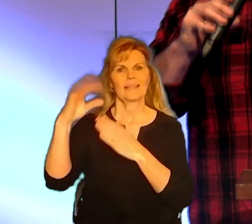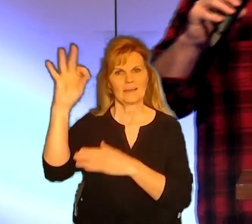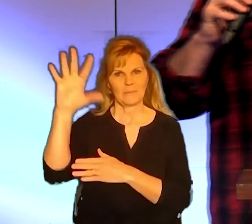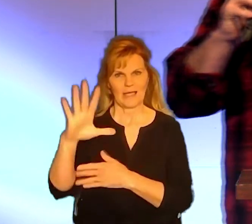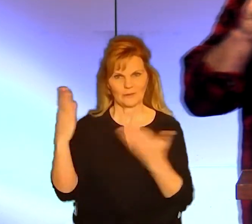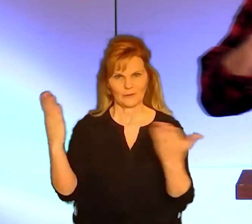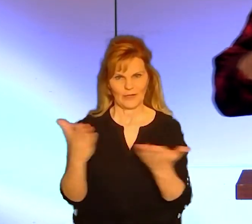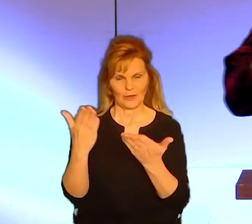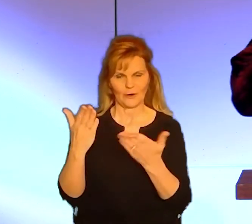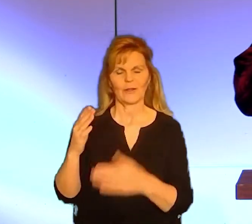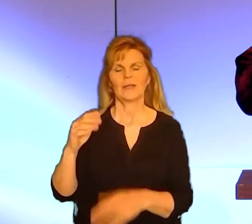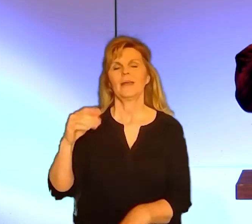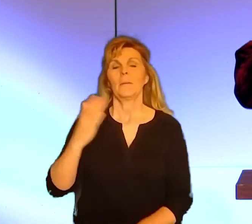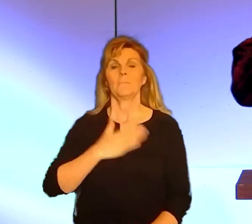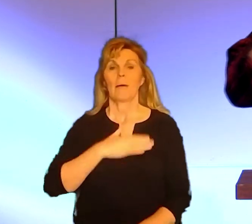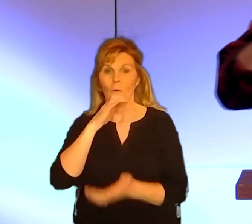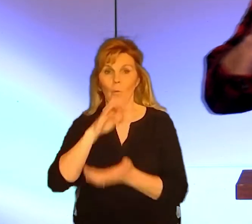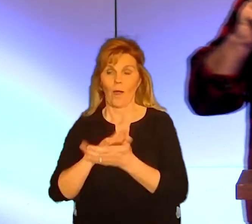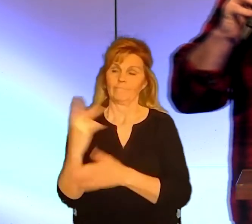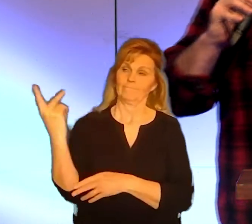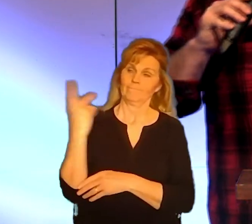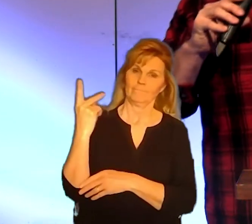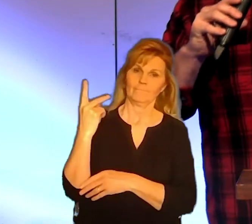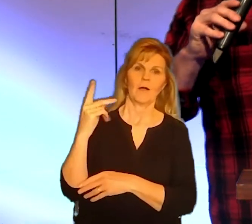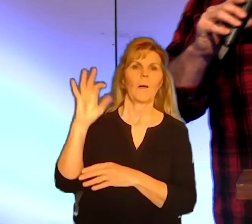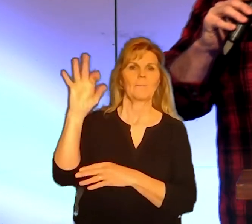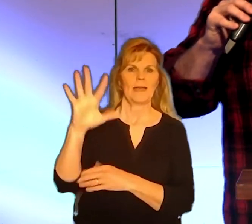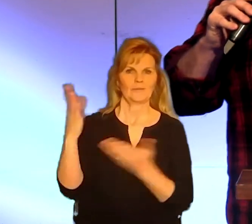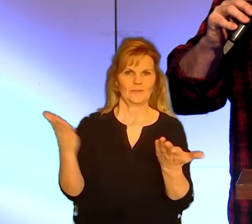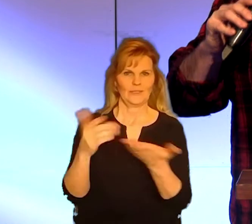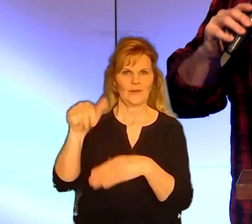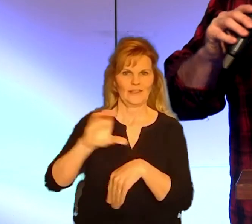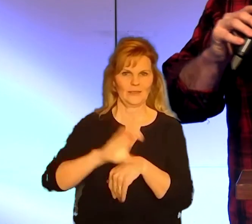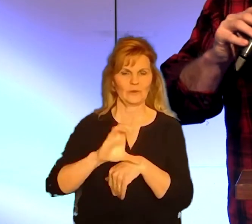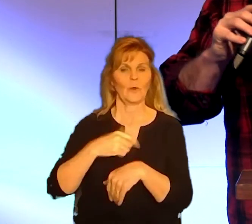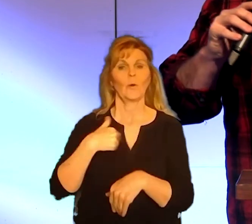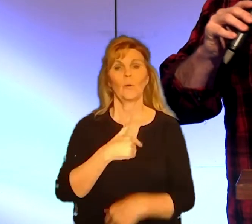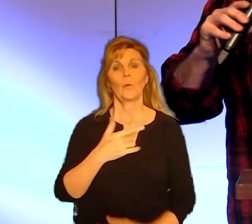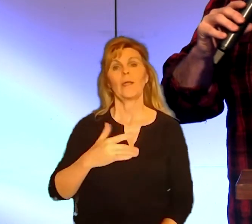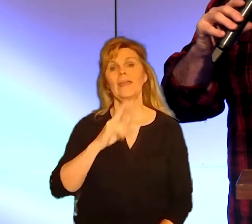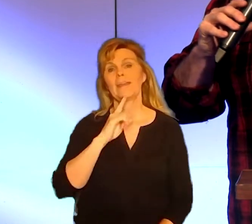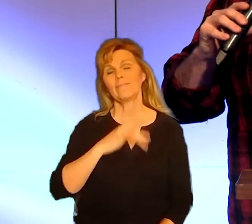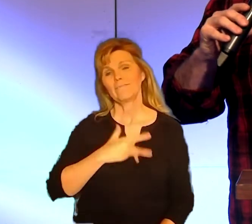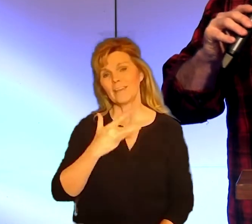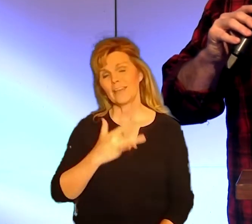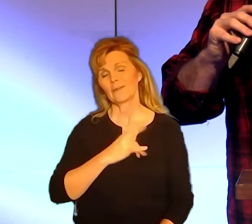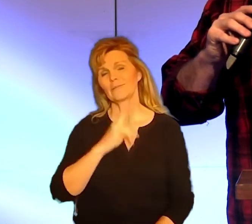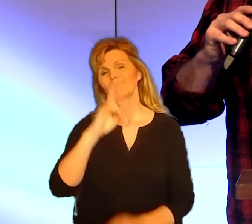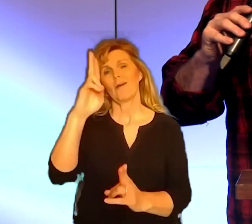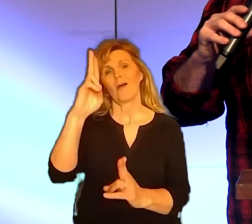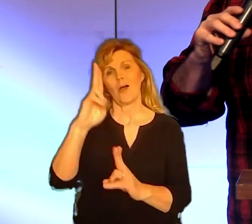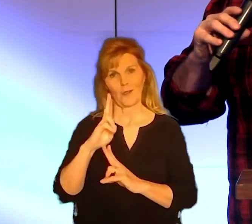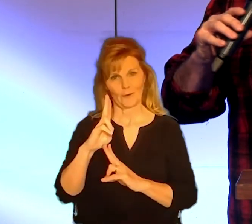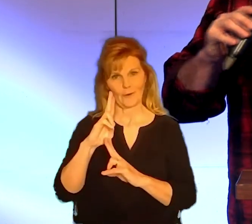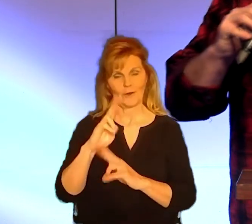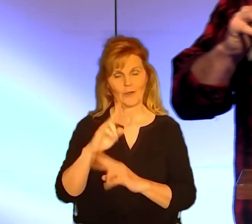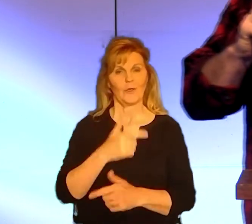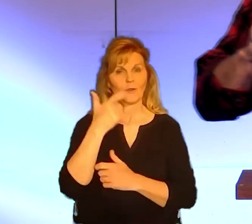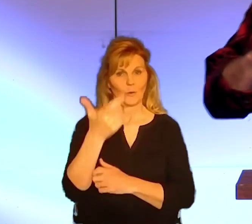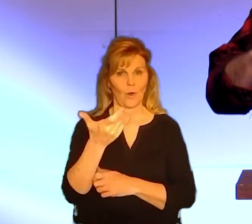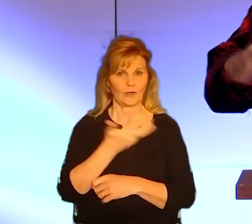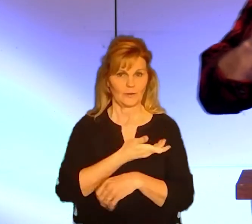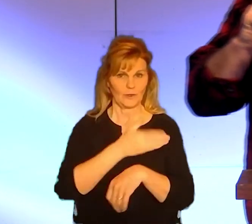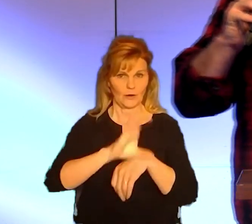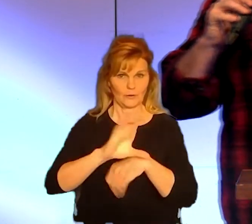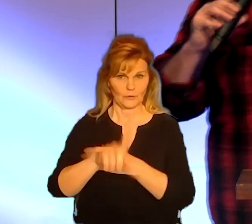Church. My wife, Becky, and I are just honored that you would join us and that you would tune in today. And we're in this